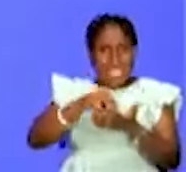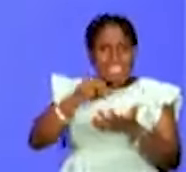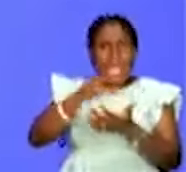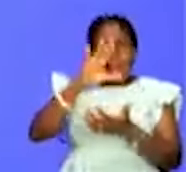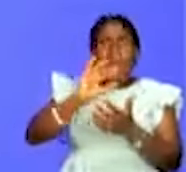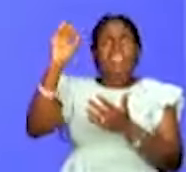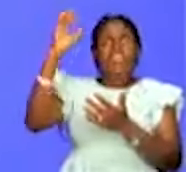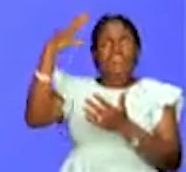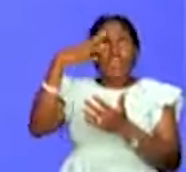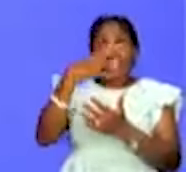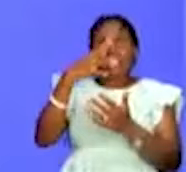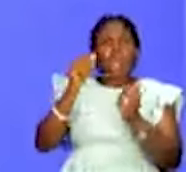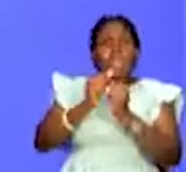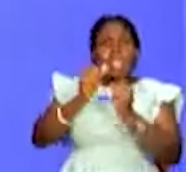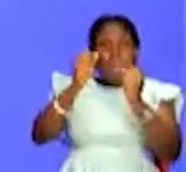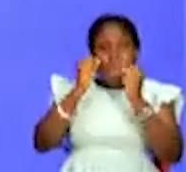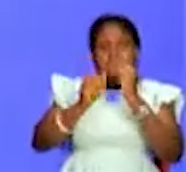you are able to help.